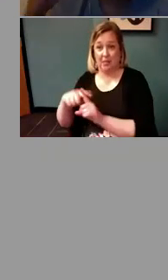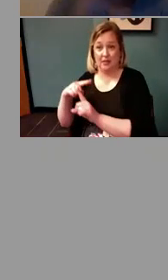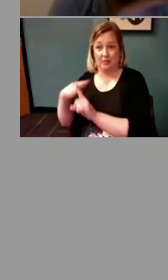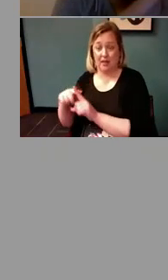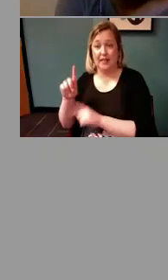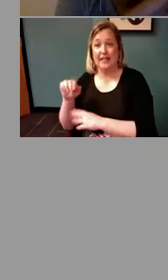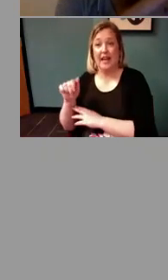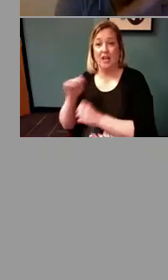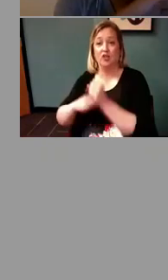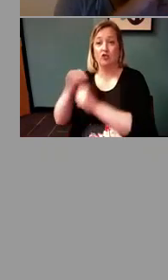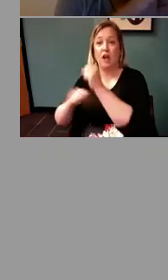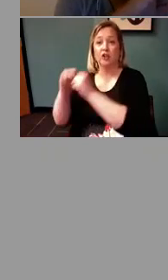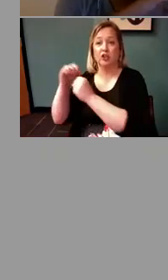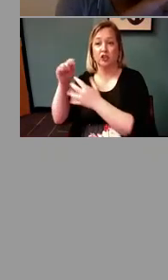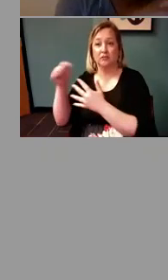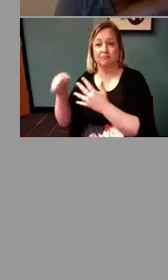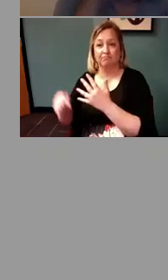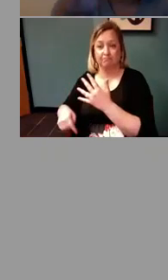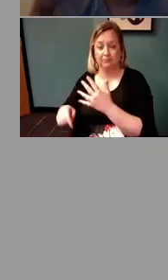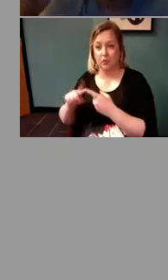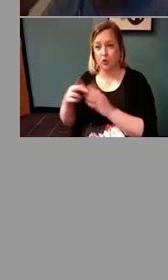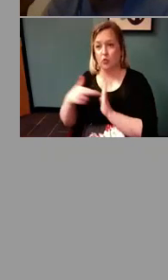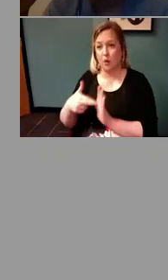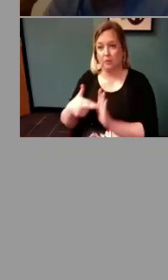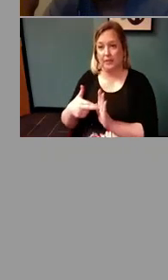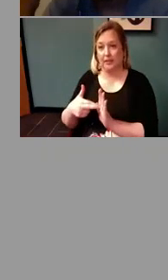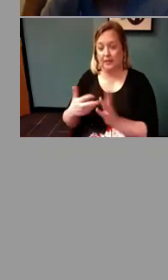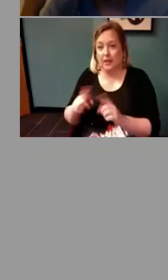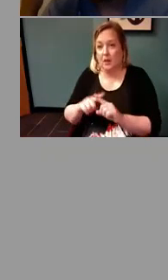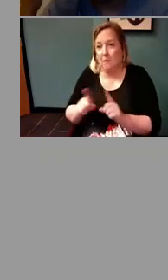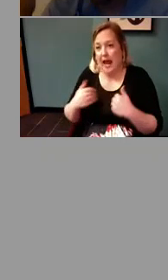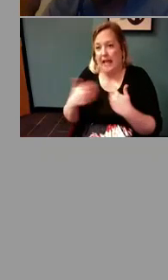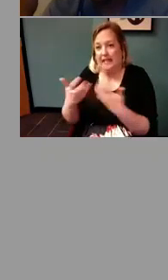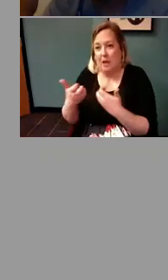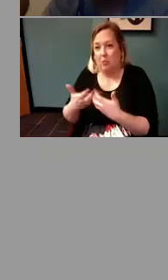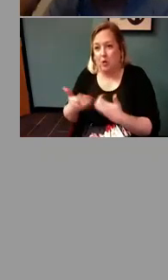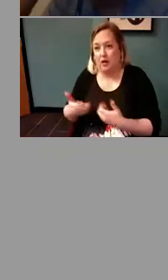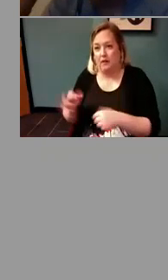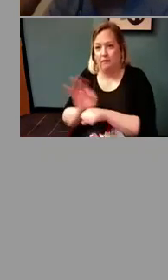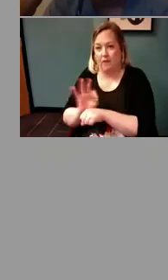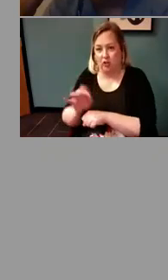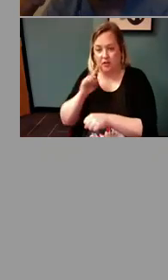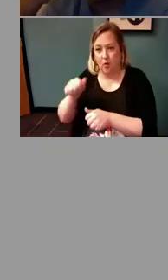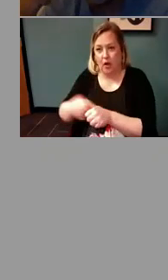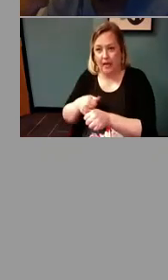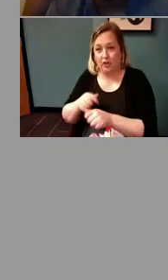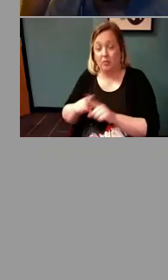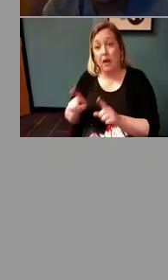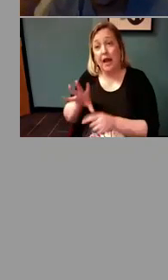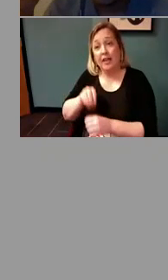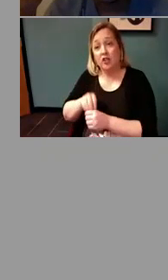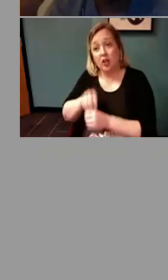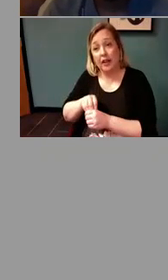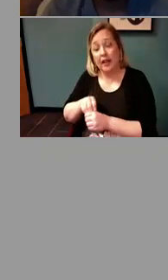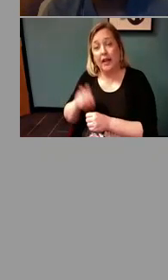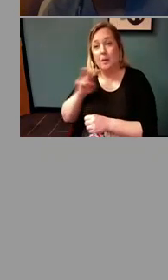to represent those things. It just has separate functions for those things, but internally Python is still using a